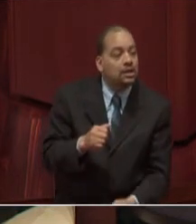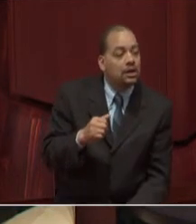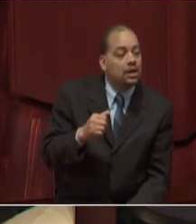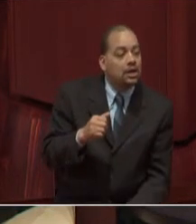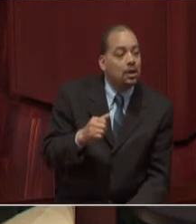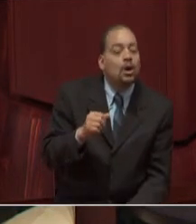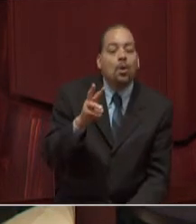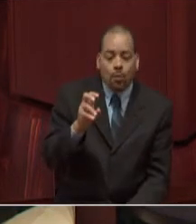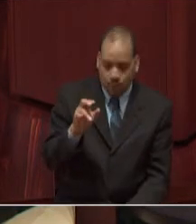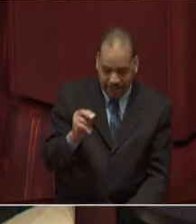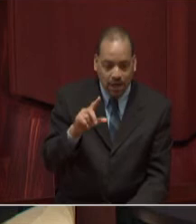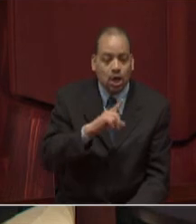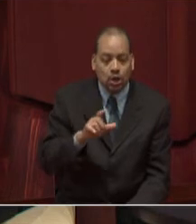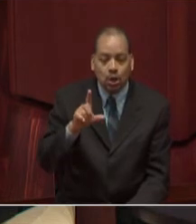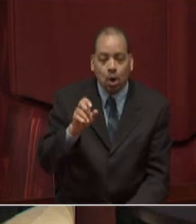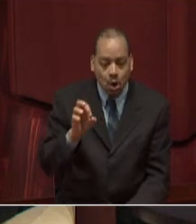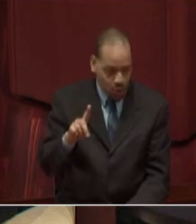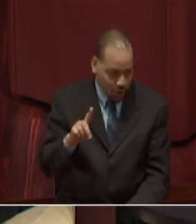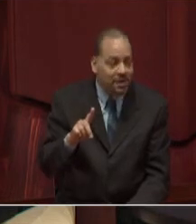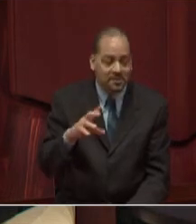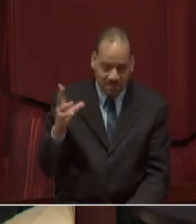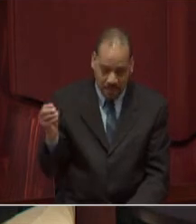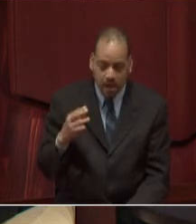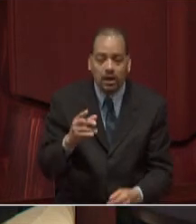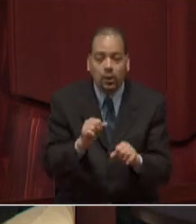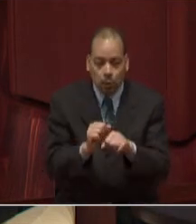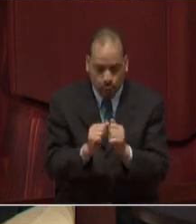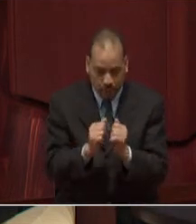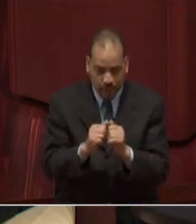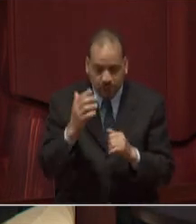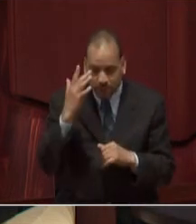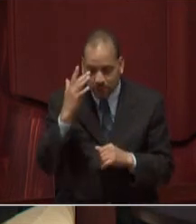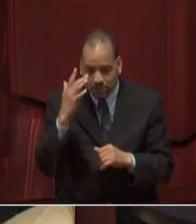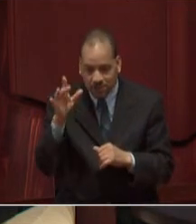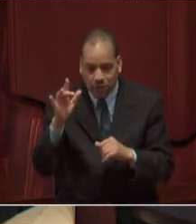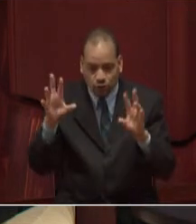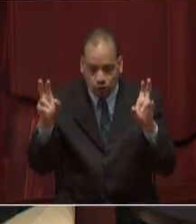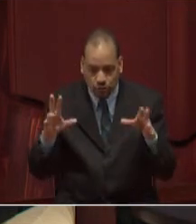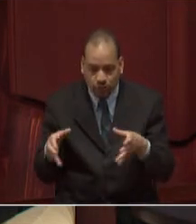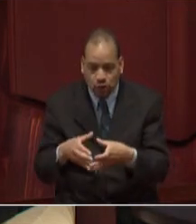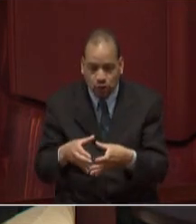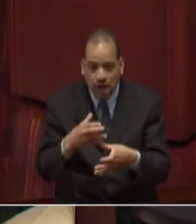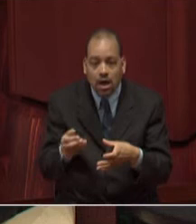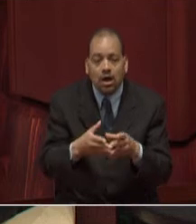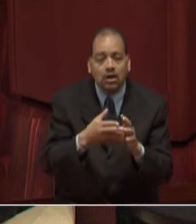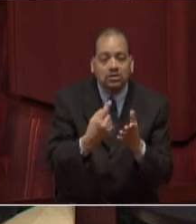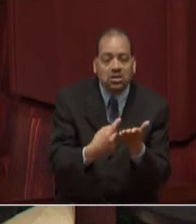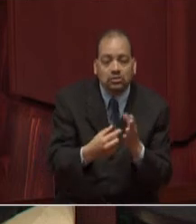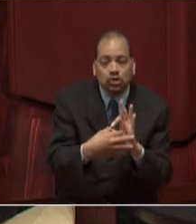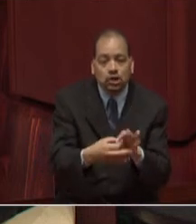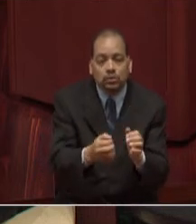the intelligence dimension of the relationship with China and the sharing